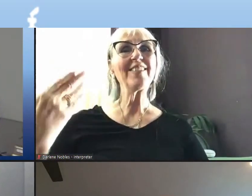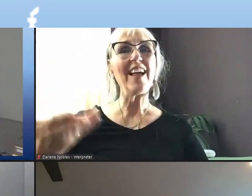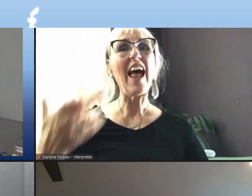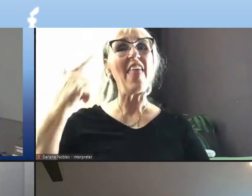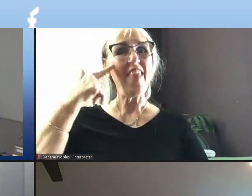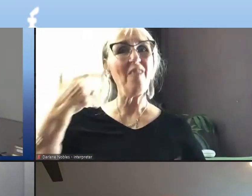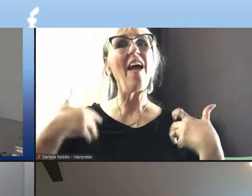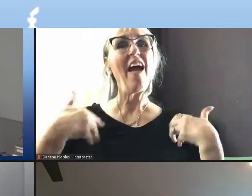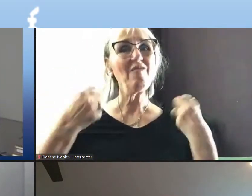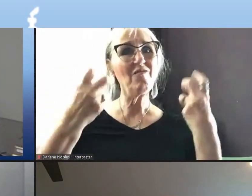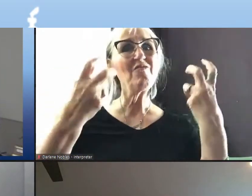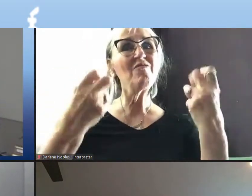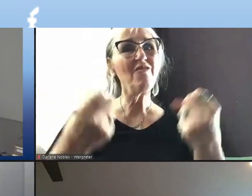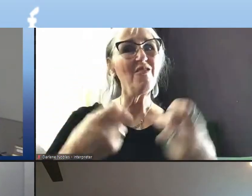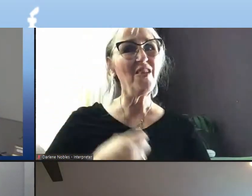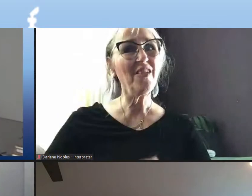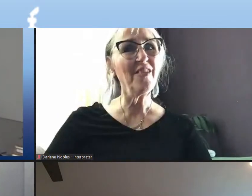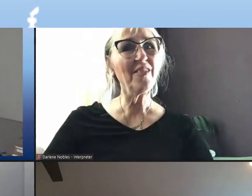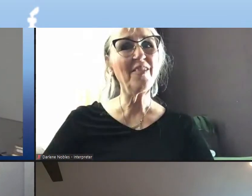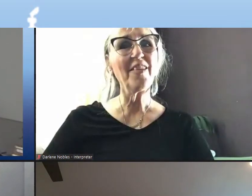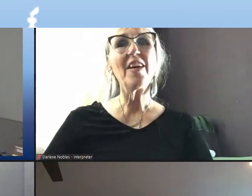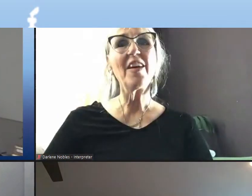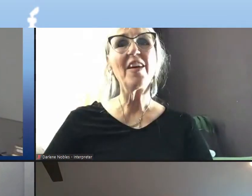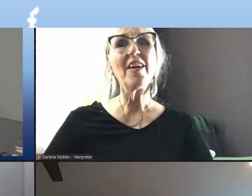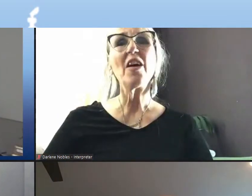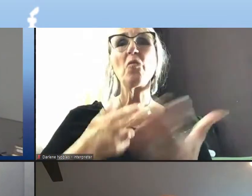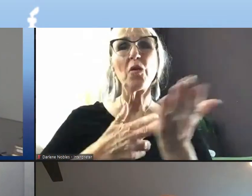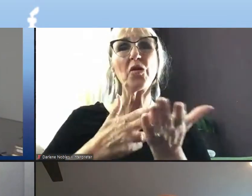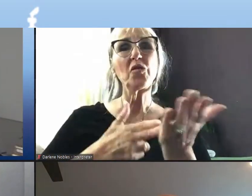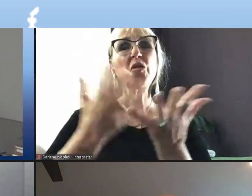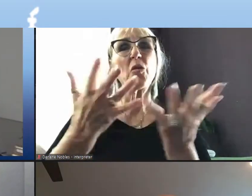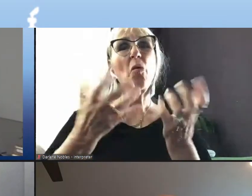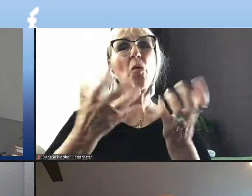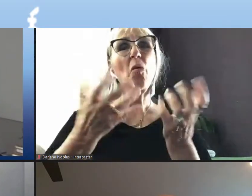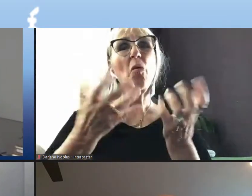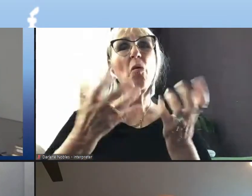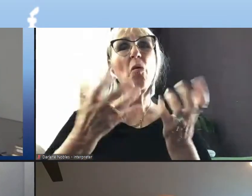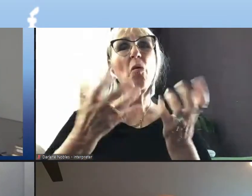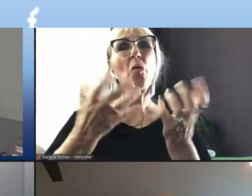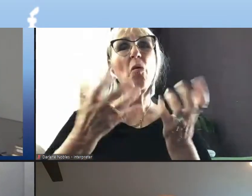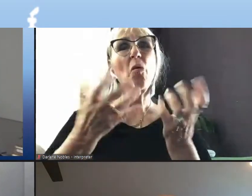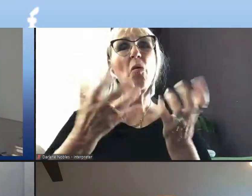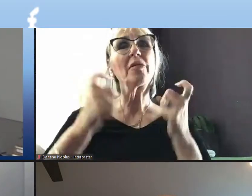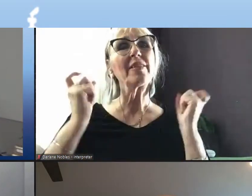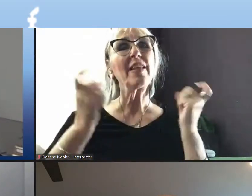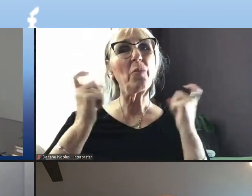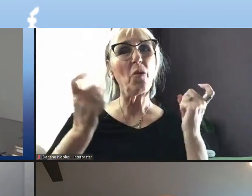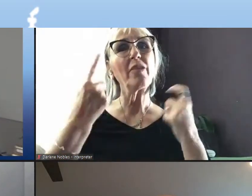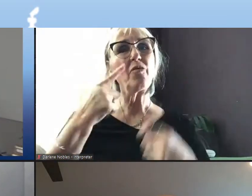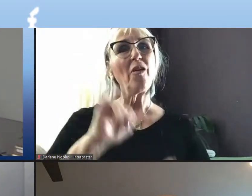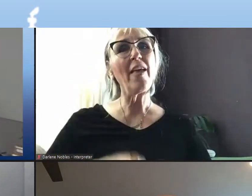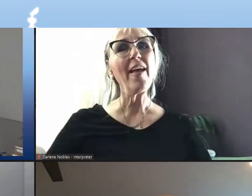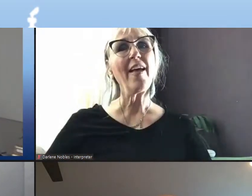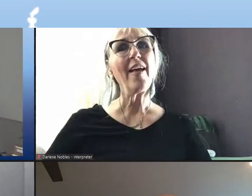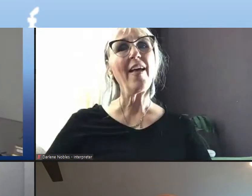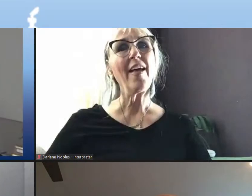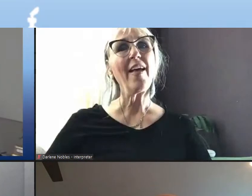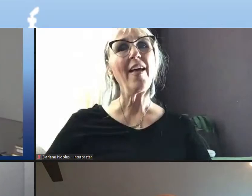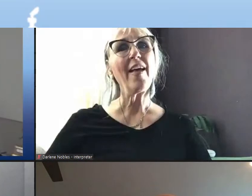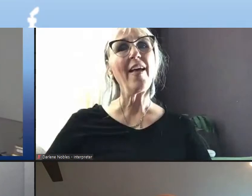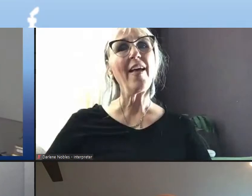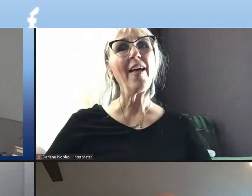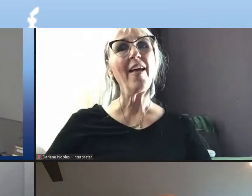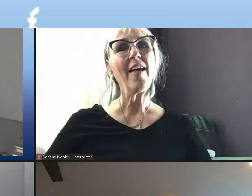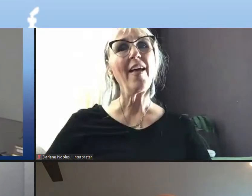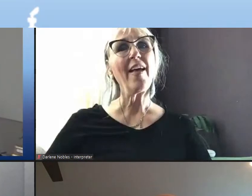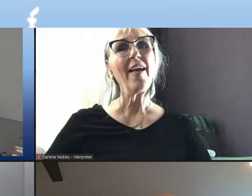we need to be sure we have those celebrations for that. And really, I should have said it earlier, but also Judge Coley's leadership